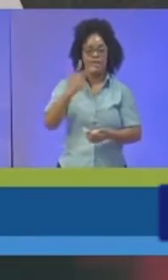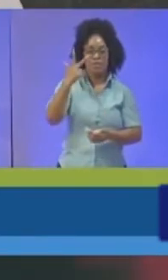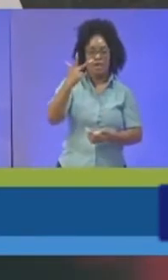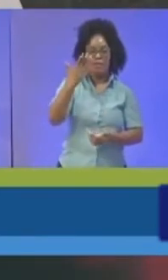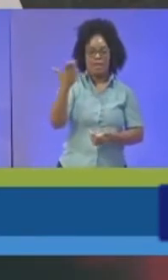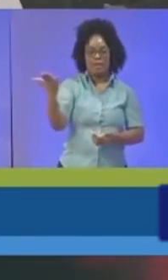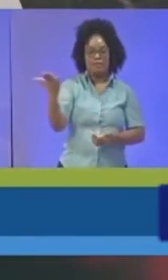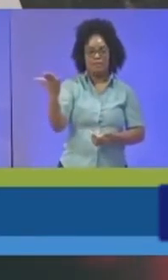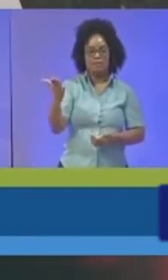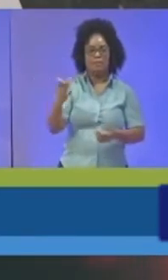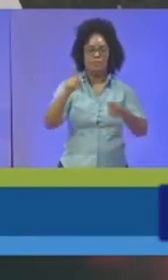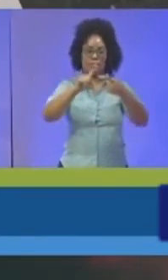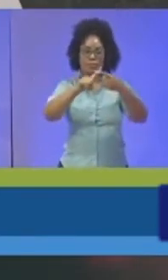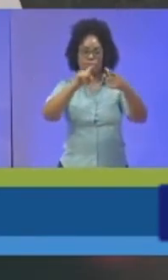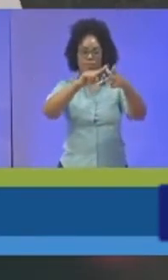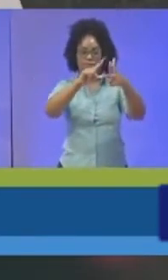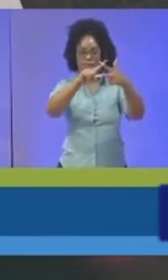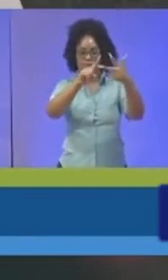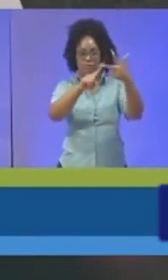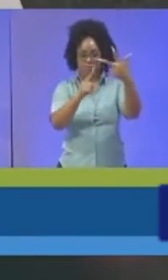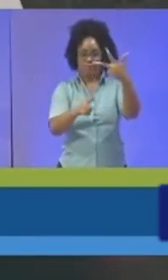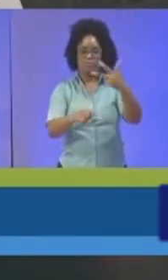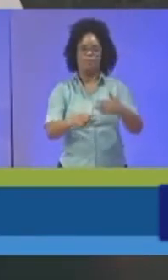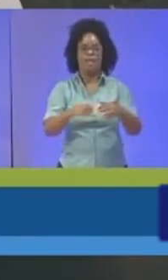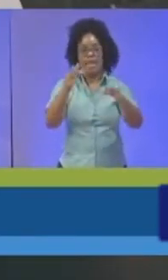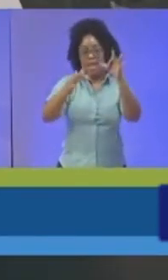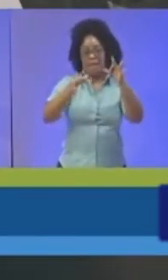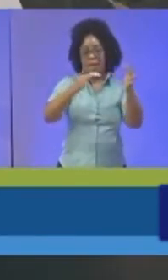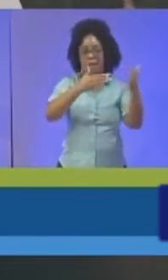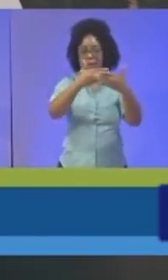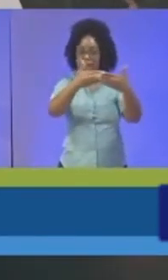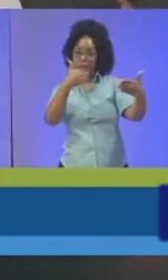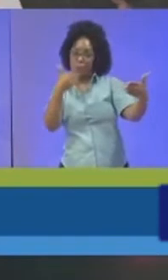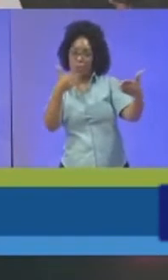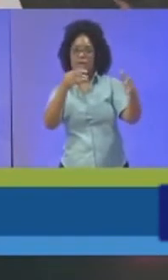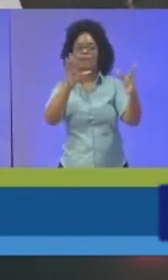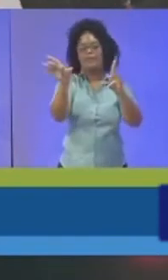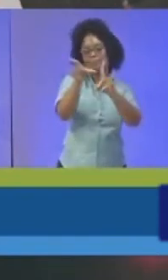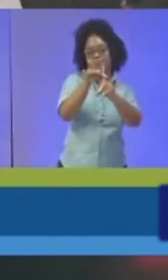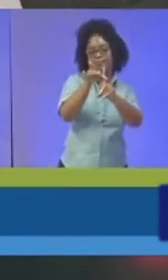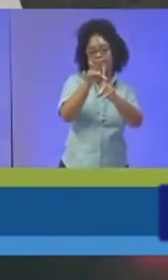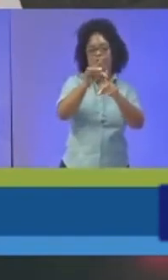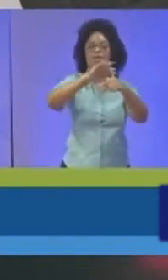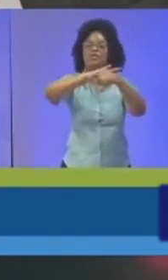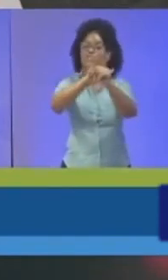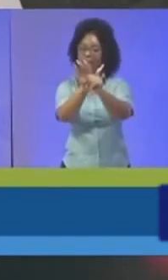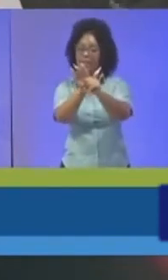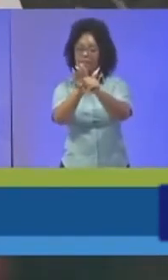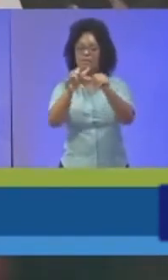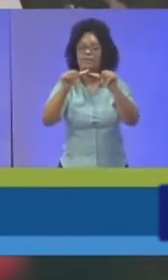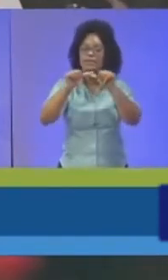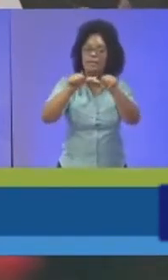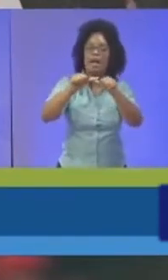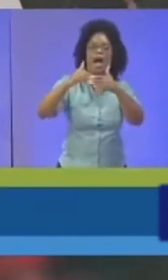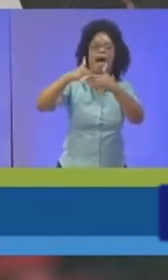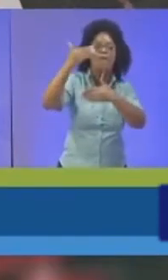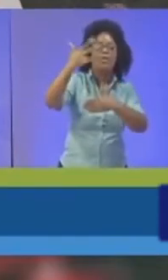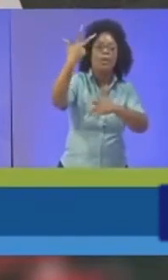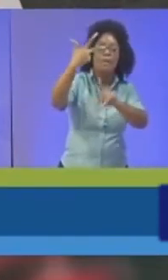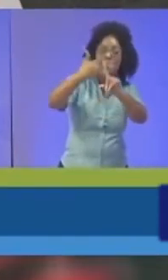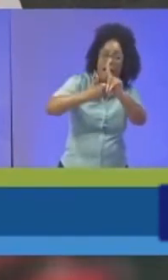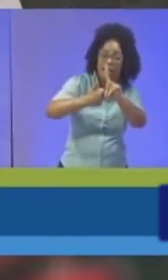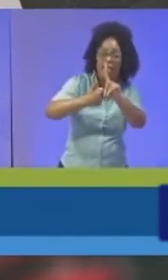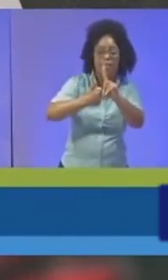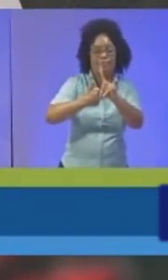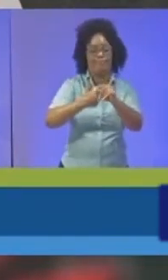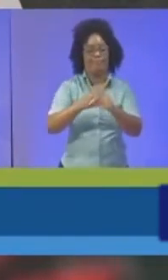that would be history of having COVID, symptoms beginning 3 months after contracting COVID, and those symptoms lasting about